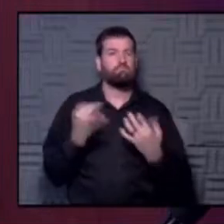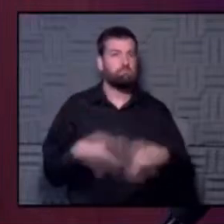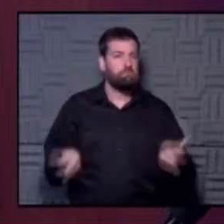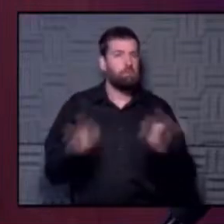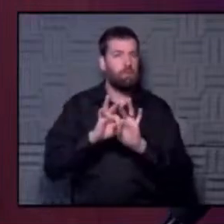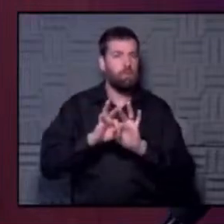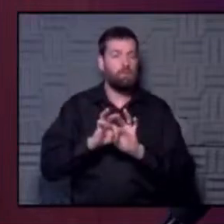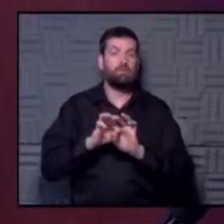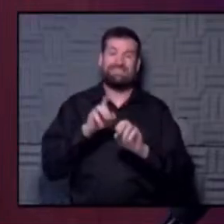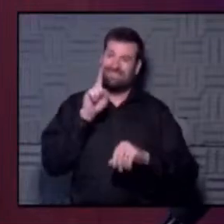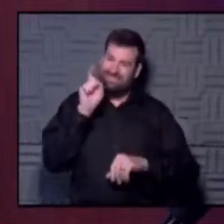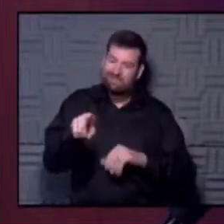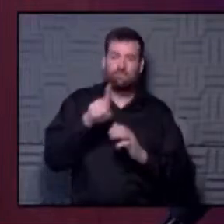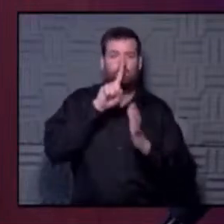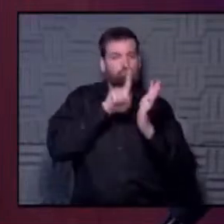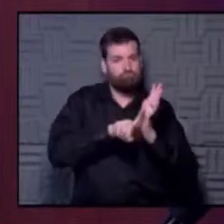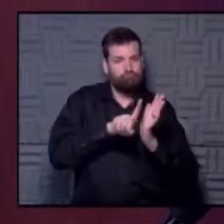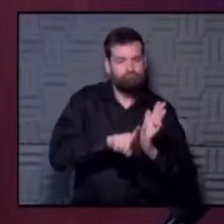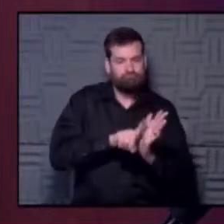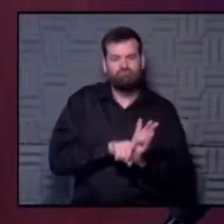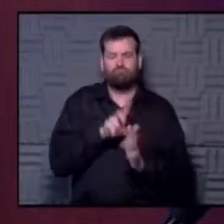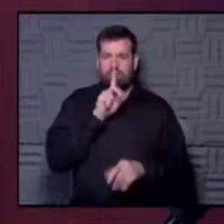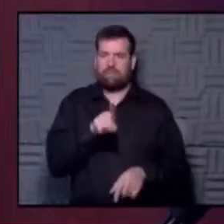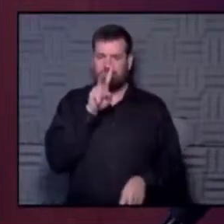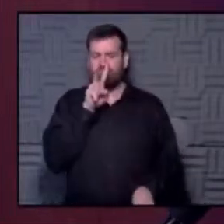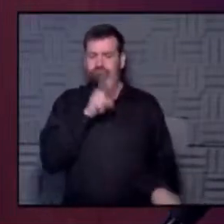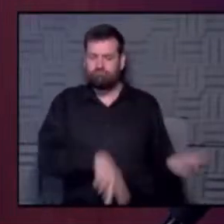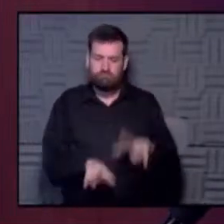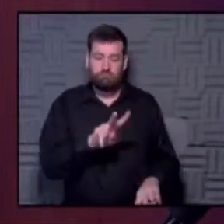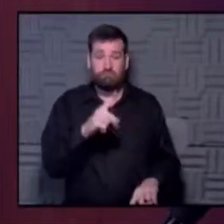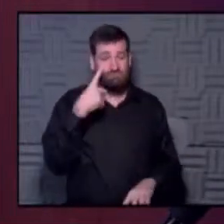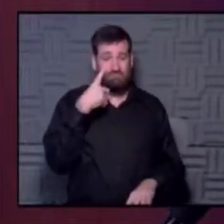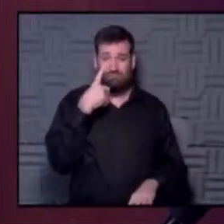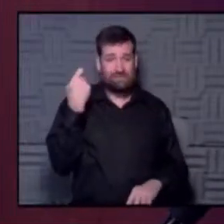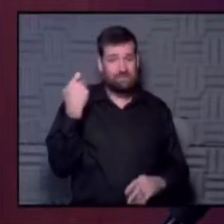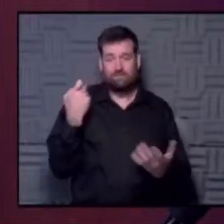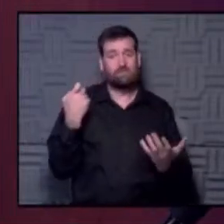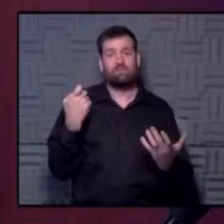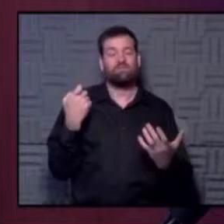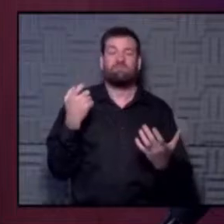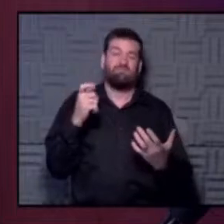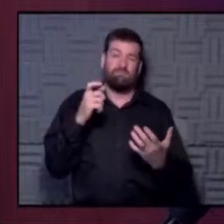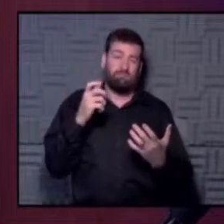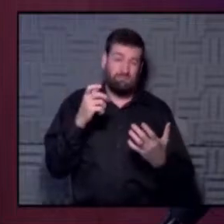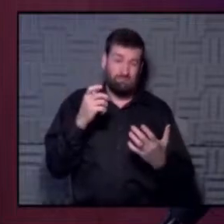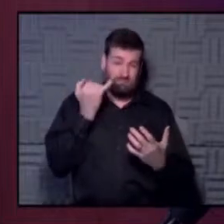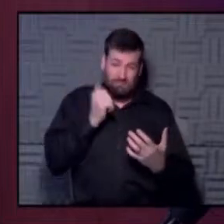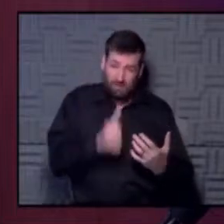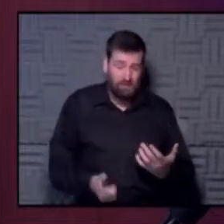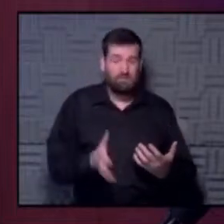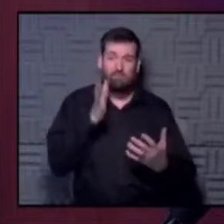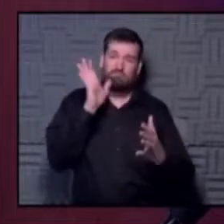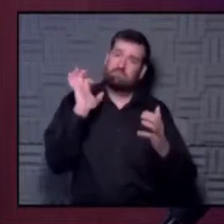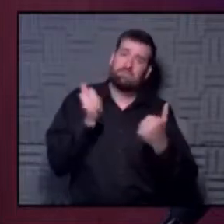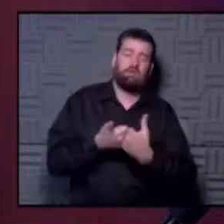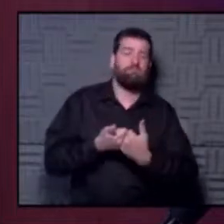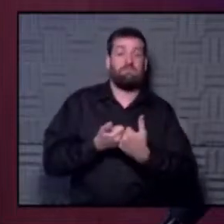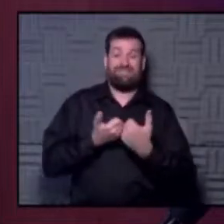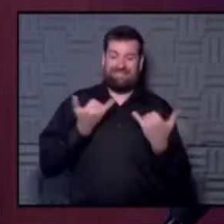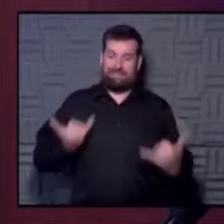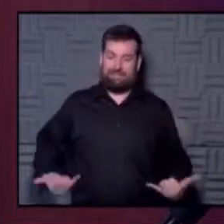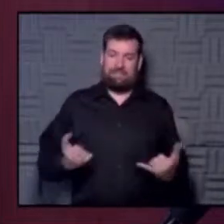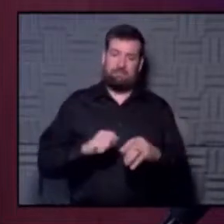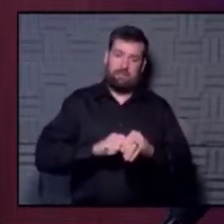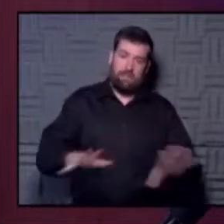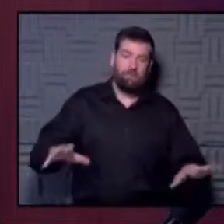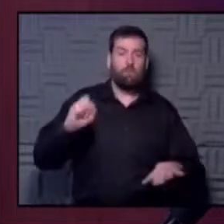to seriously investigate and take a hard look at. Because otherwise, I think it's going to be a challenge for us to manage this pandemic or future